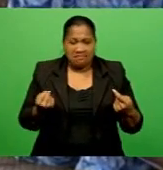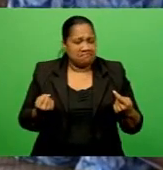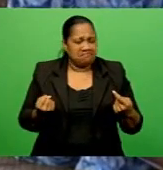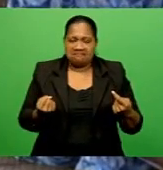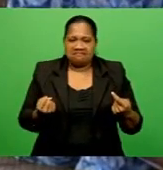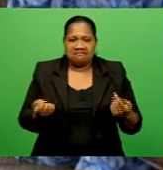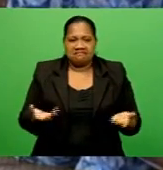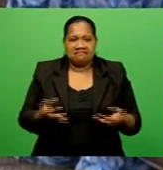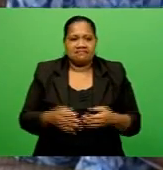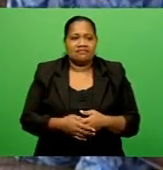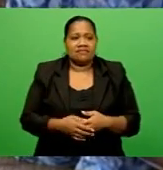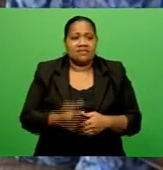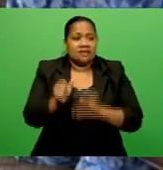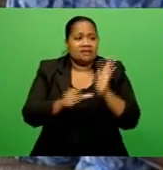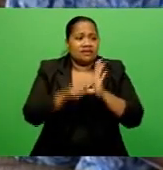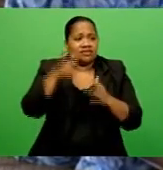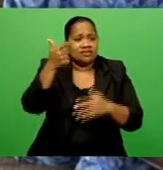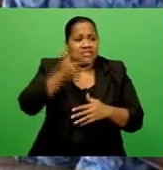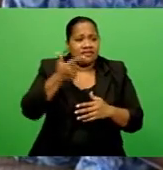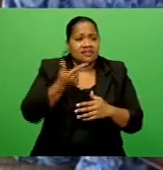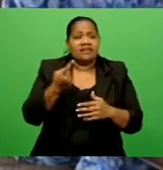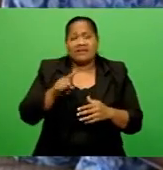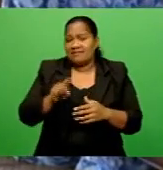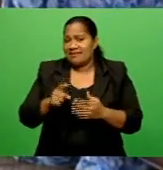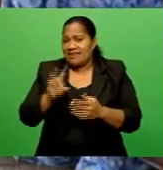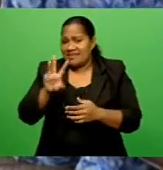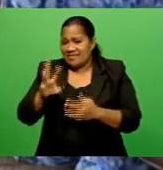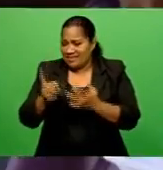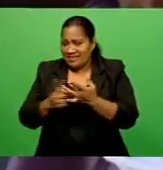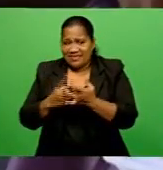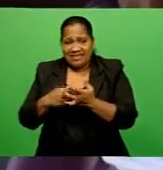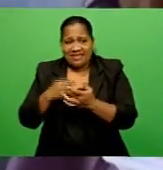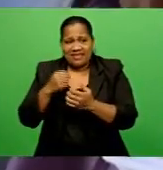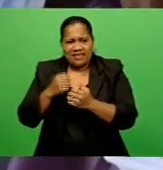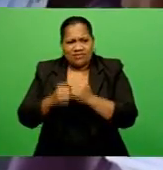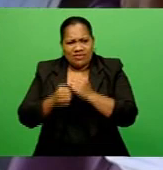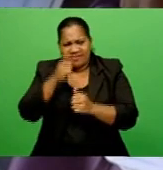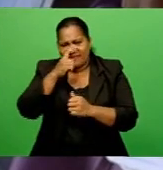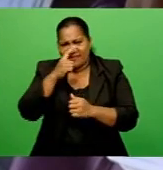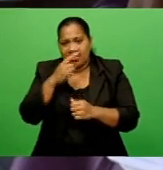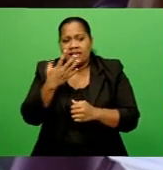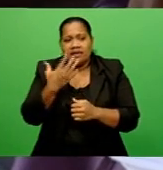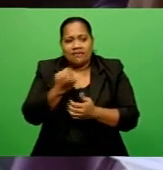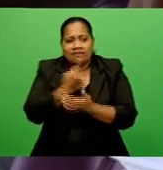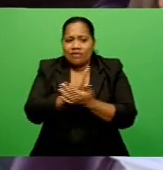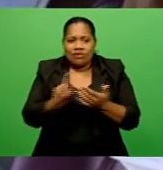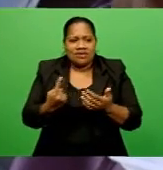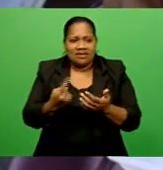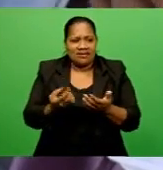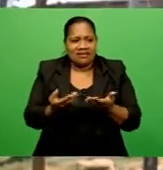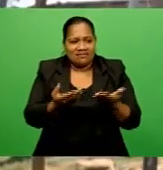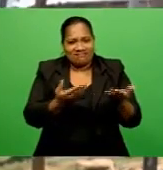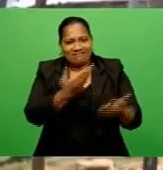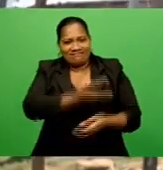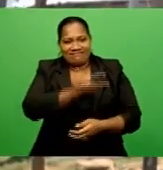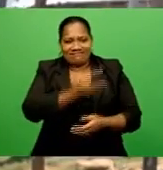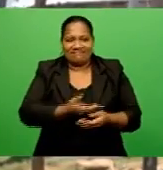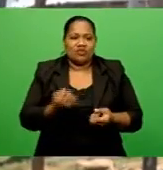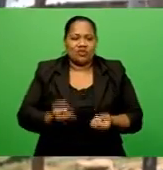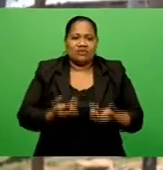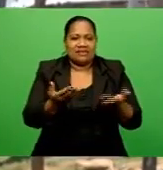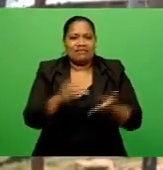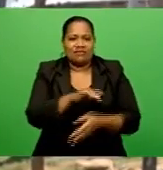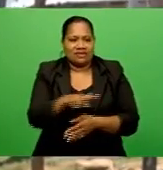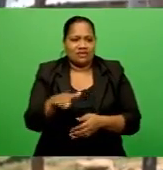17-year-old Sisa Matandingo and his 3 siblings only have school stationery which were donated to them. With their